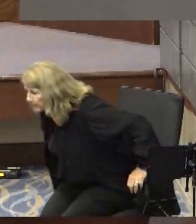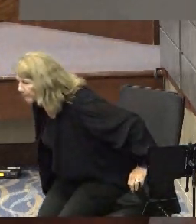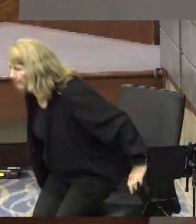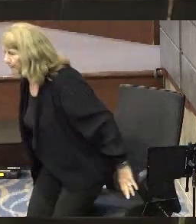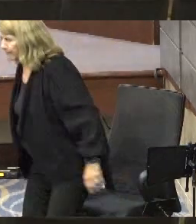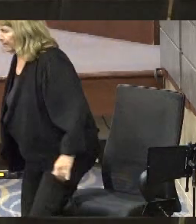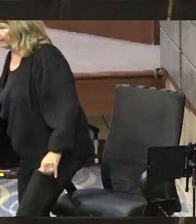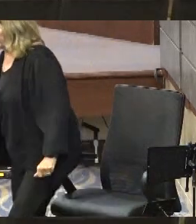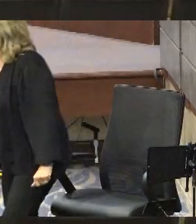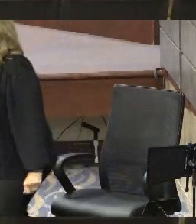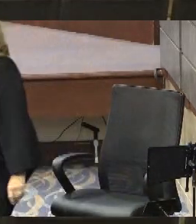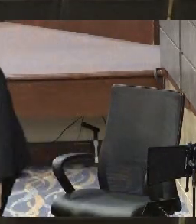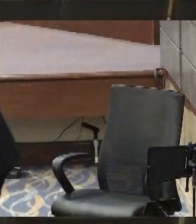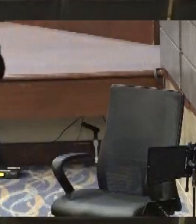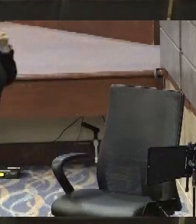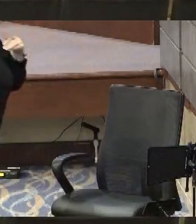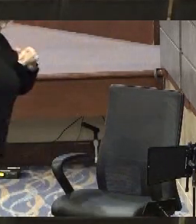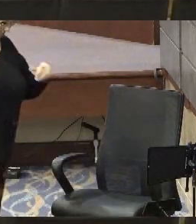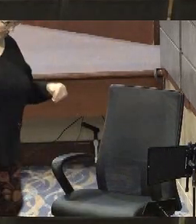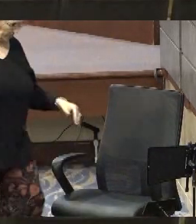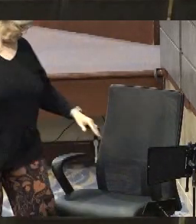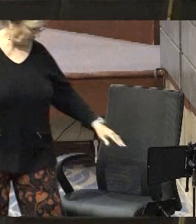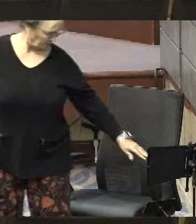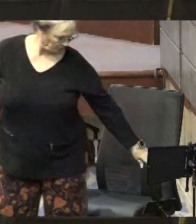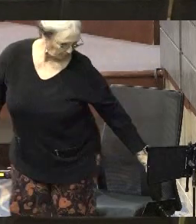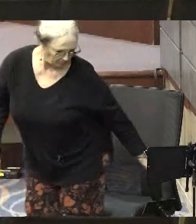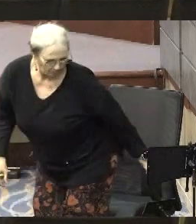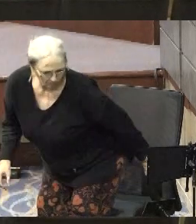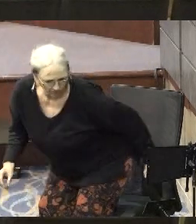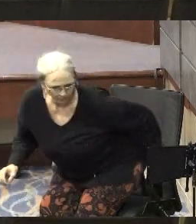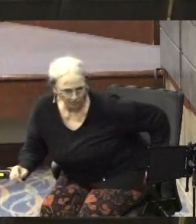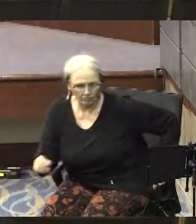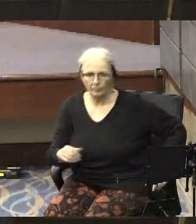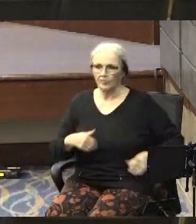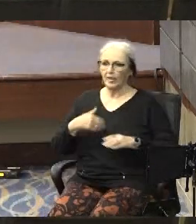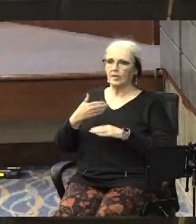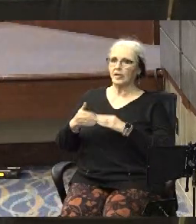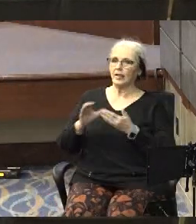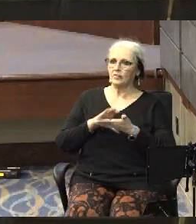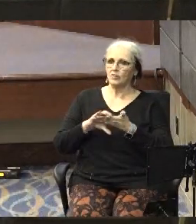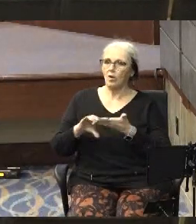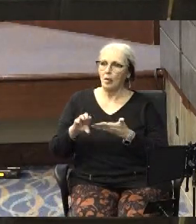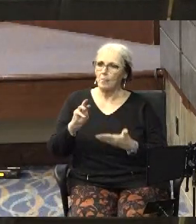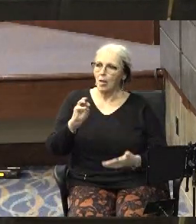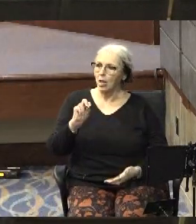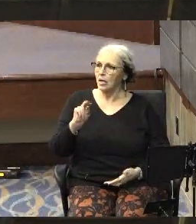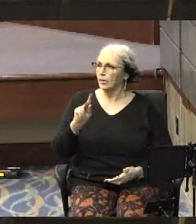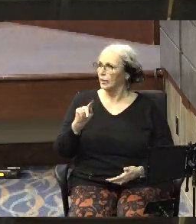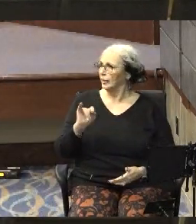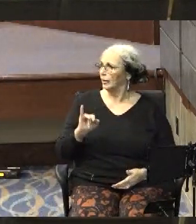next comment card, just right under the buzzer. Next comment card is Monty Suffern.